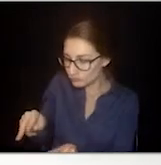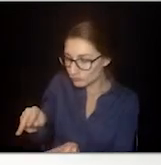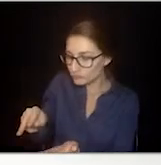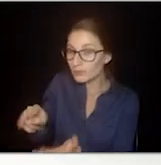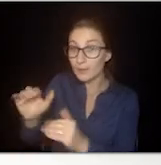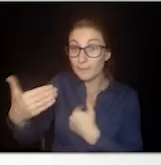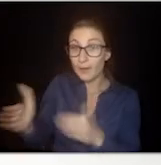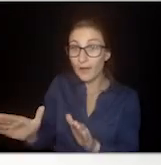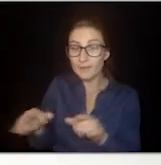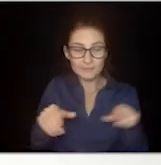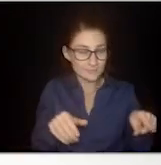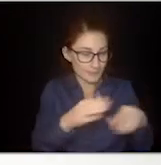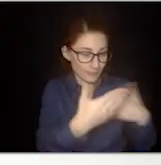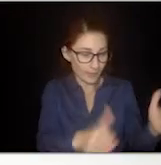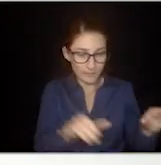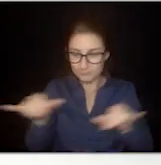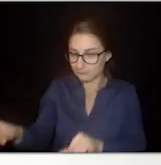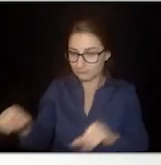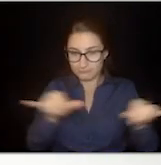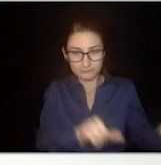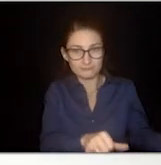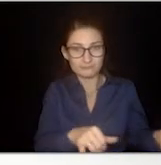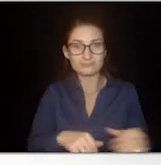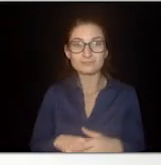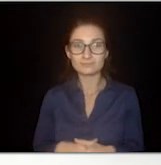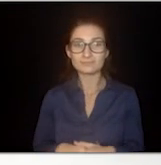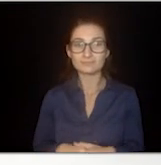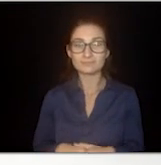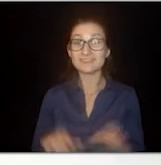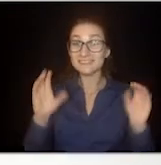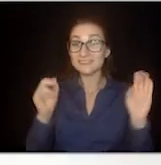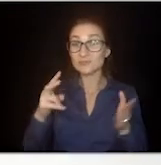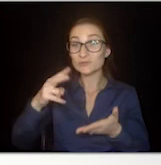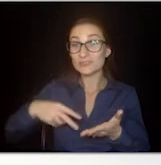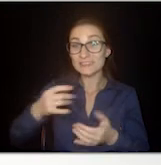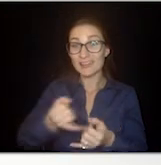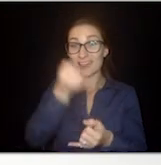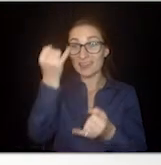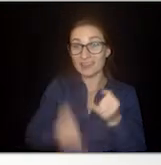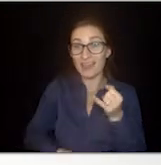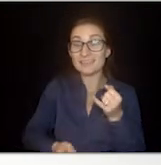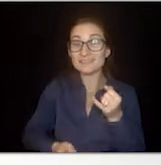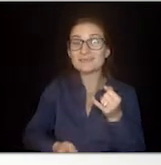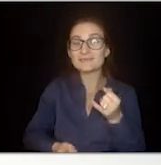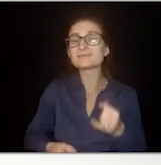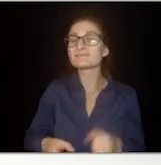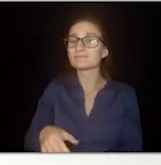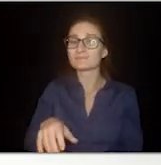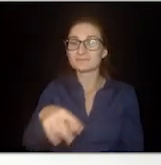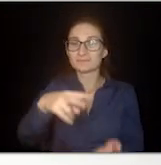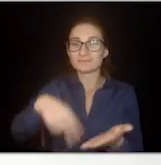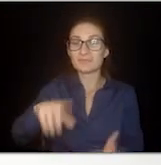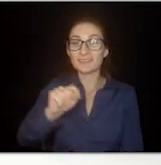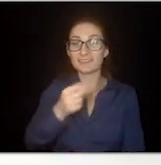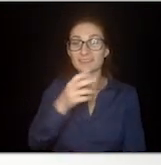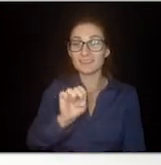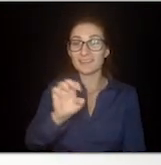at the picture of a similar box. Ms. Prey reads the last page of the book, which says, The